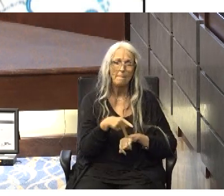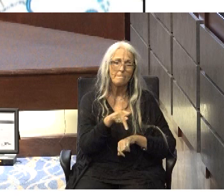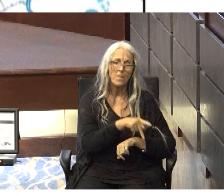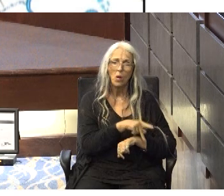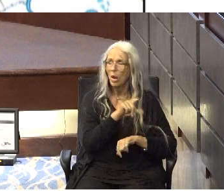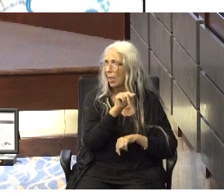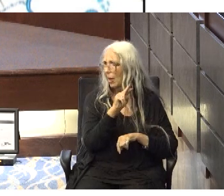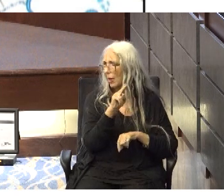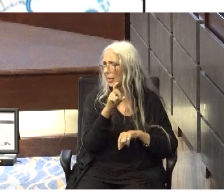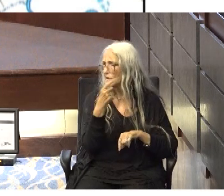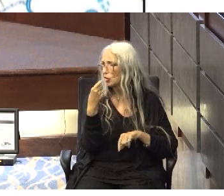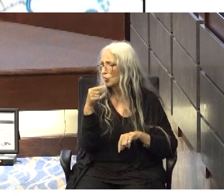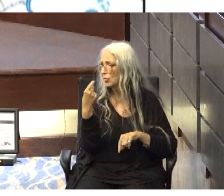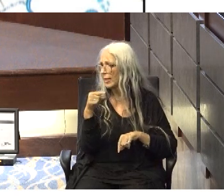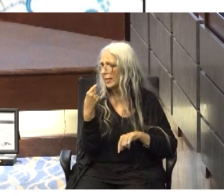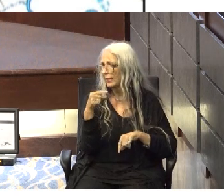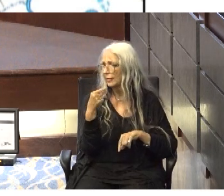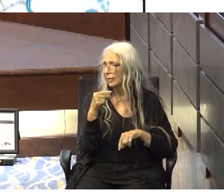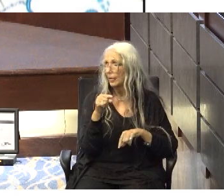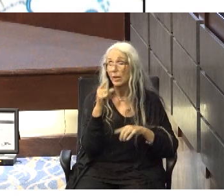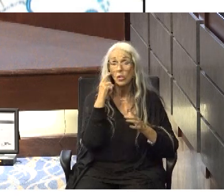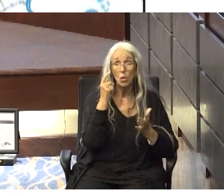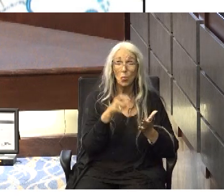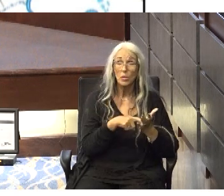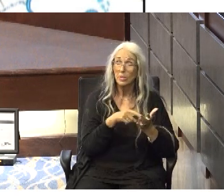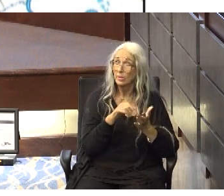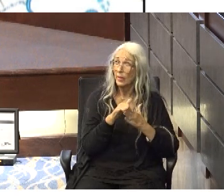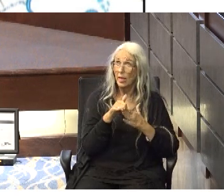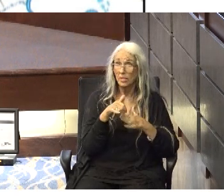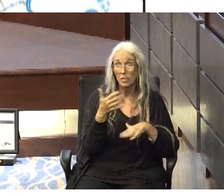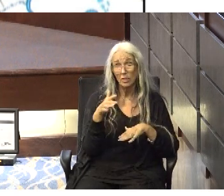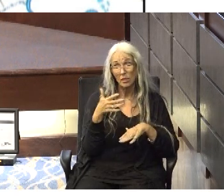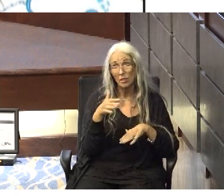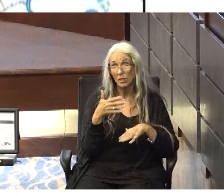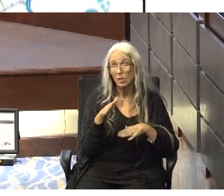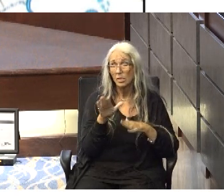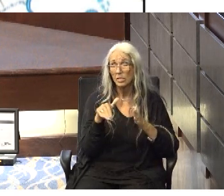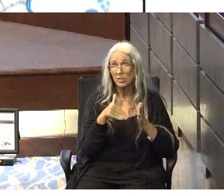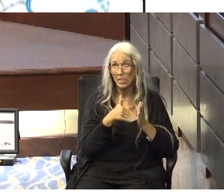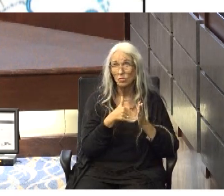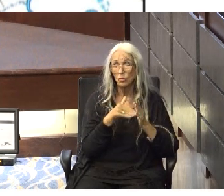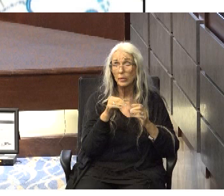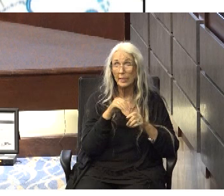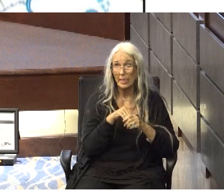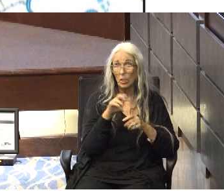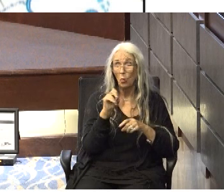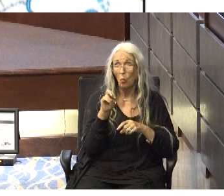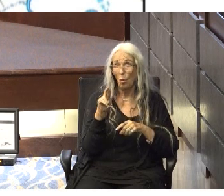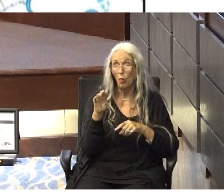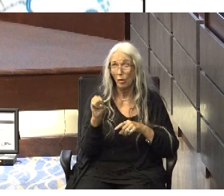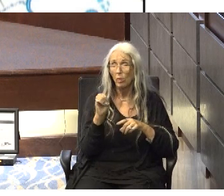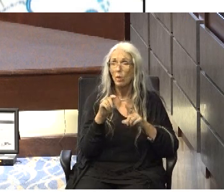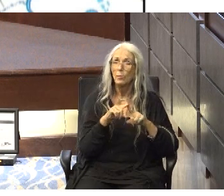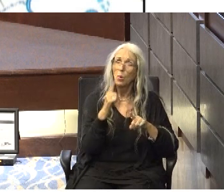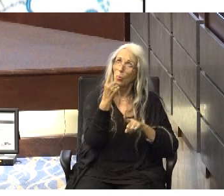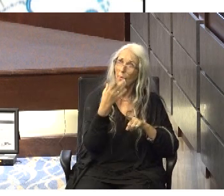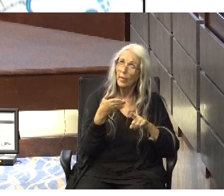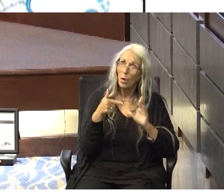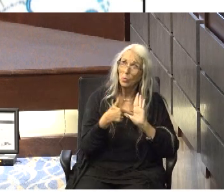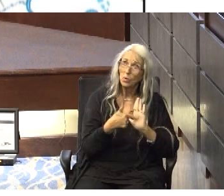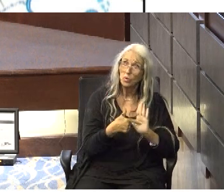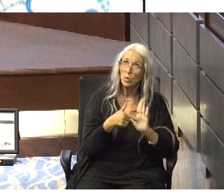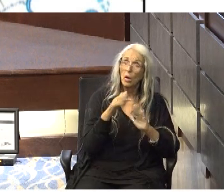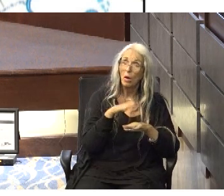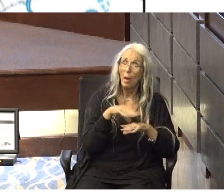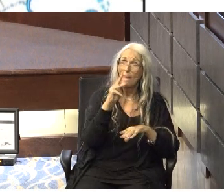the specks of green. And notice those are pretty heavily centralized within the core, but the one thing I want to point out quickly on